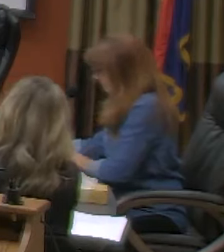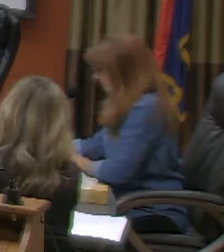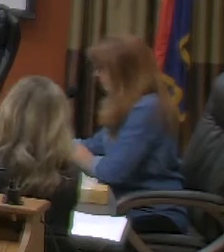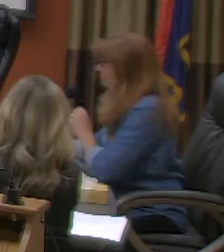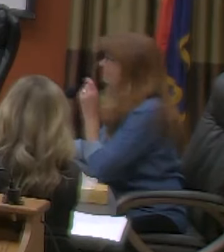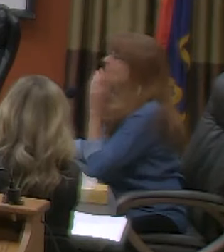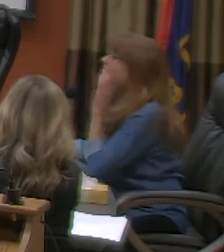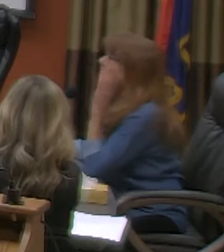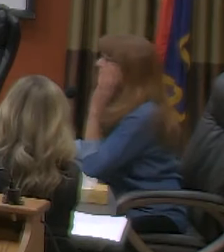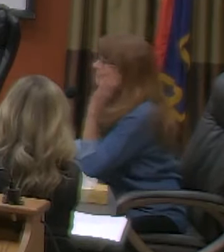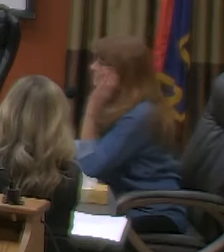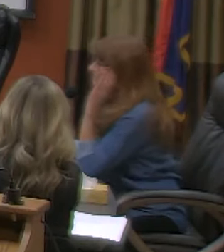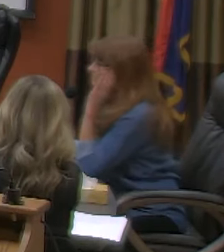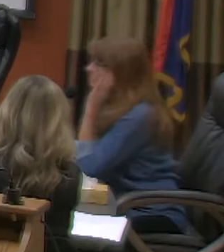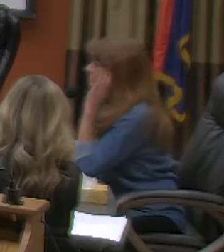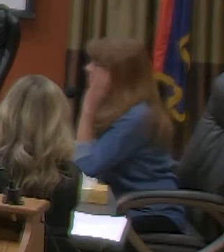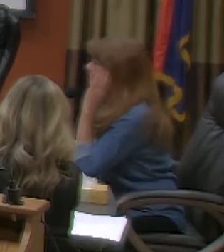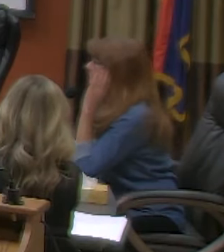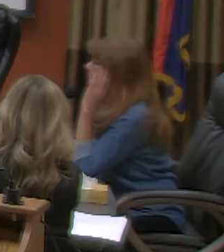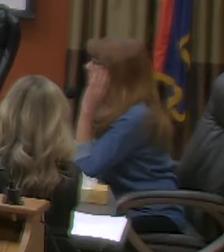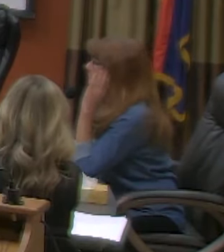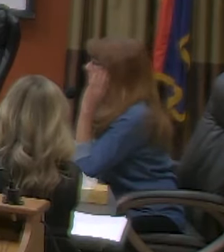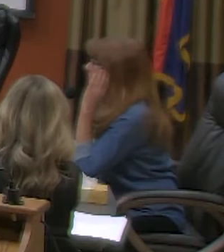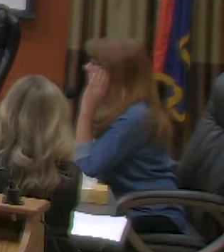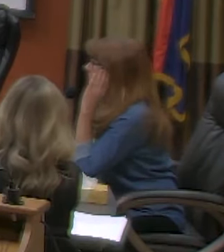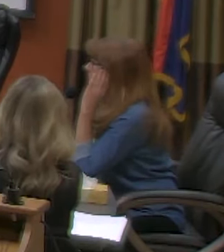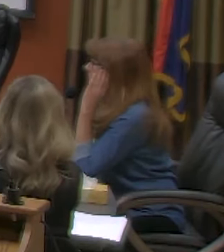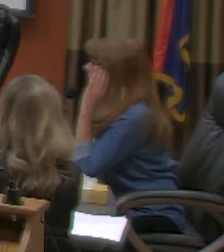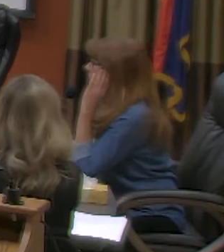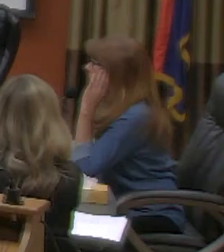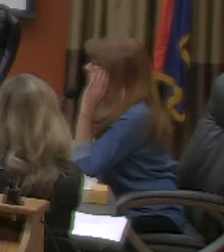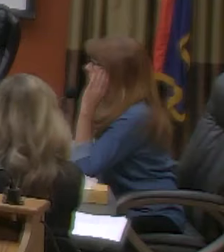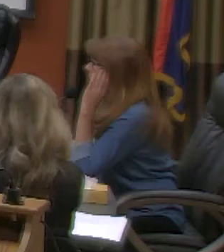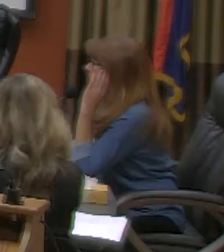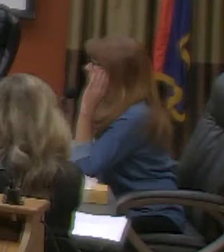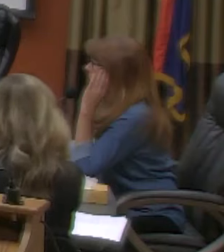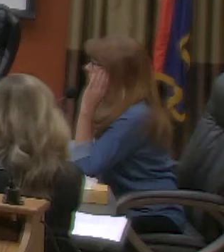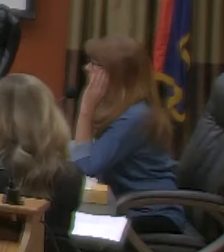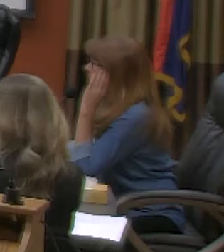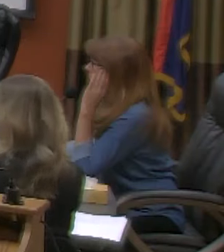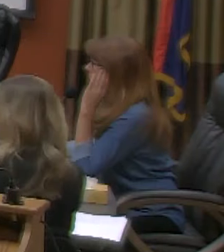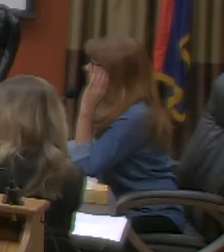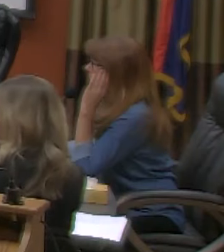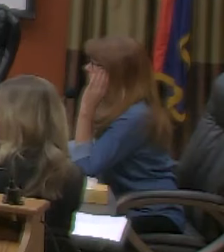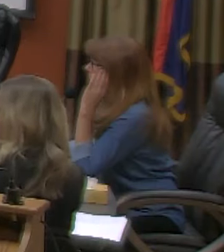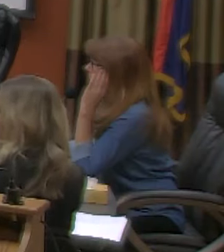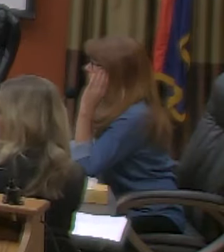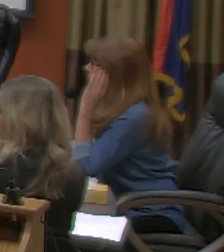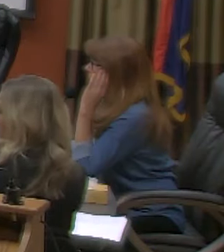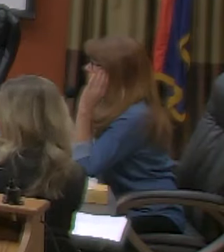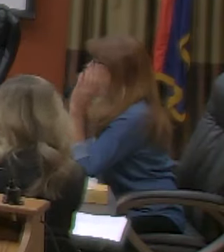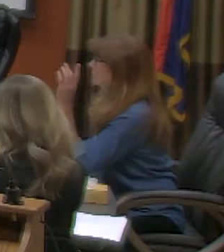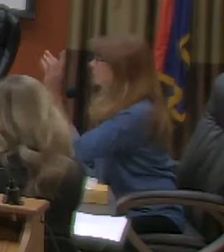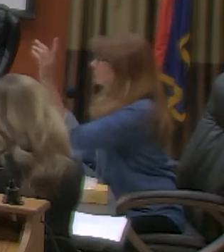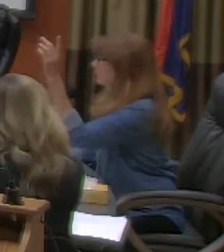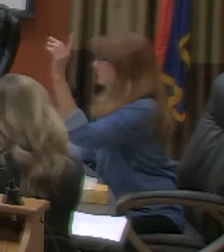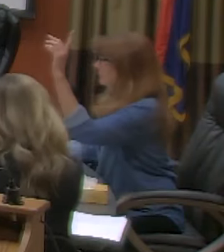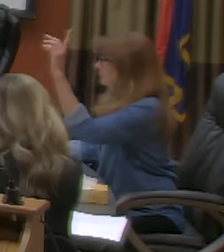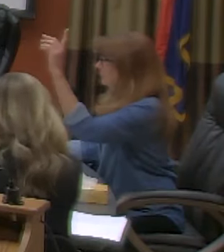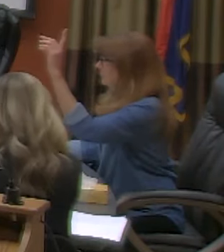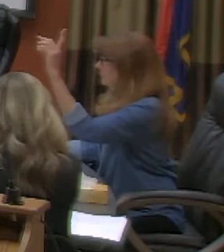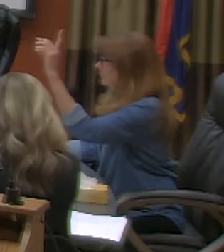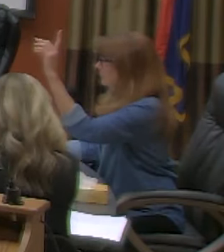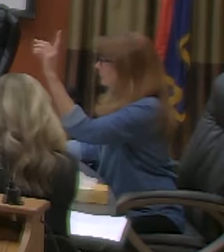Valley in mutual economic opportunity. And so I am totally for this